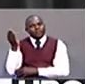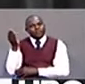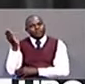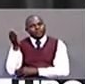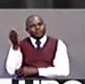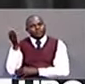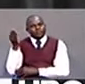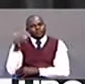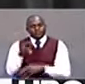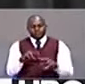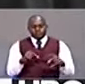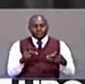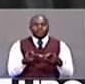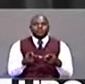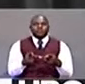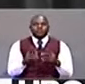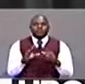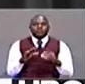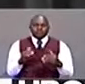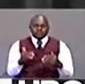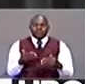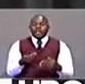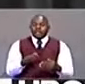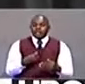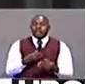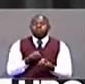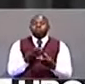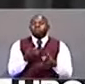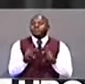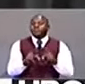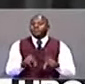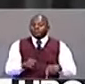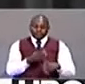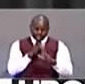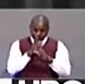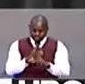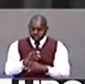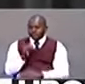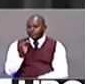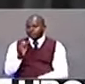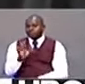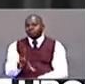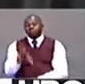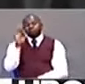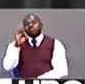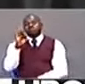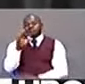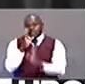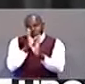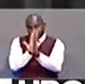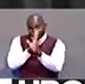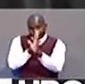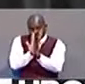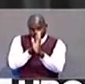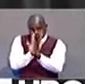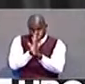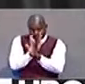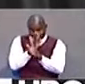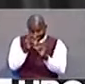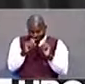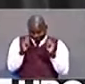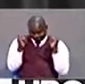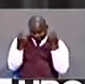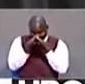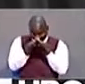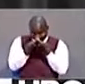using the position he has. Many people, Right Honorable Speaker, choose to hide, to bury their